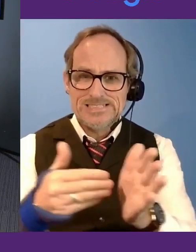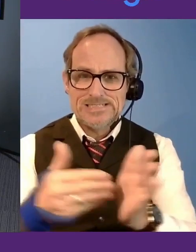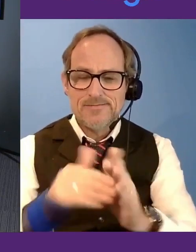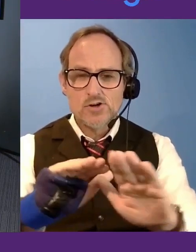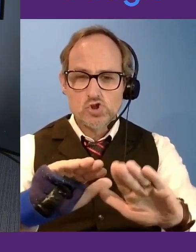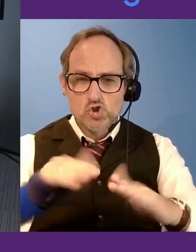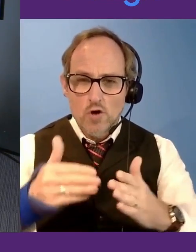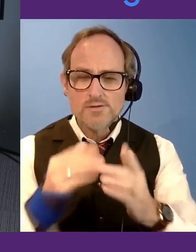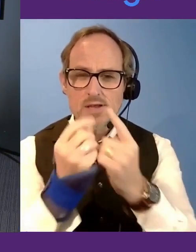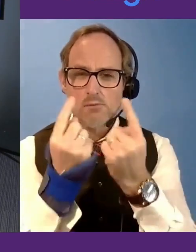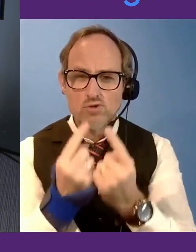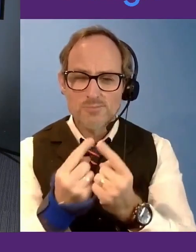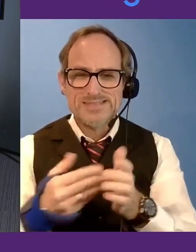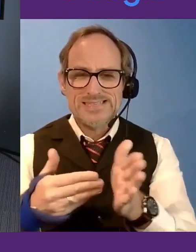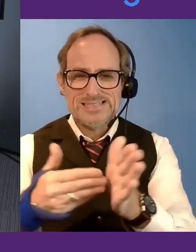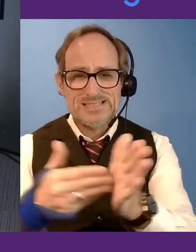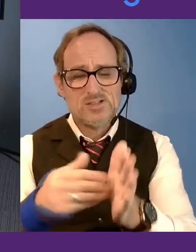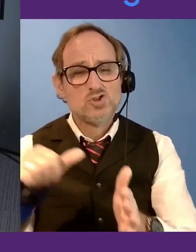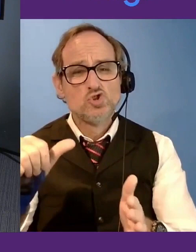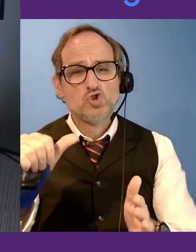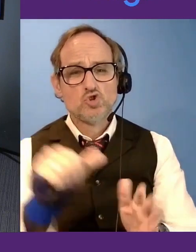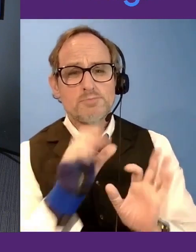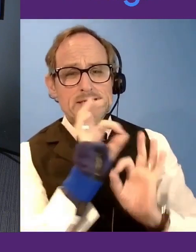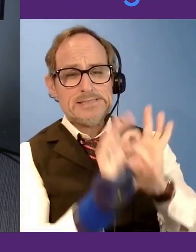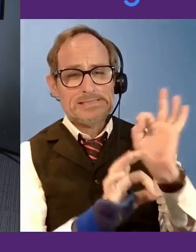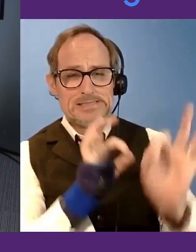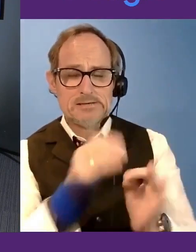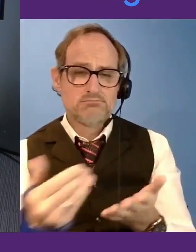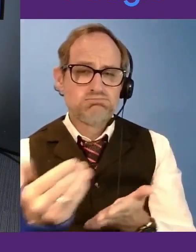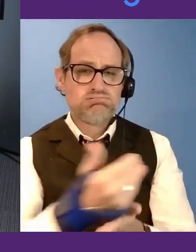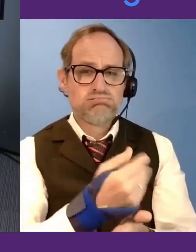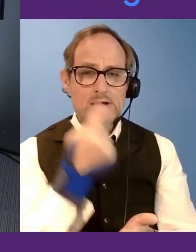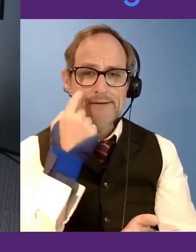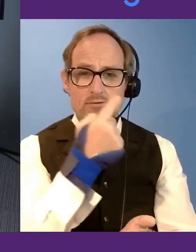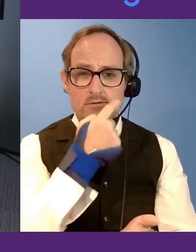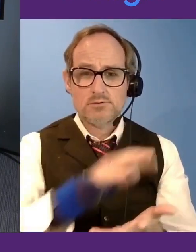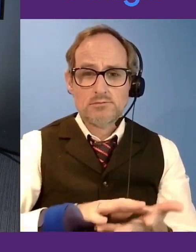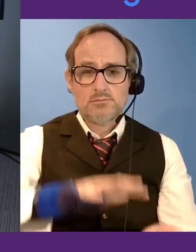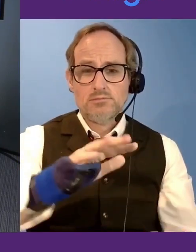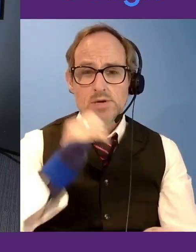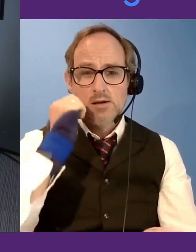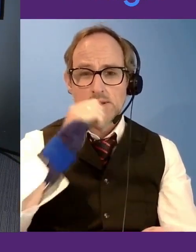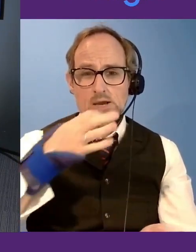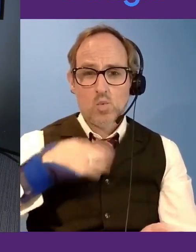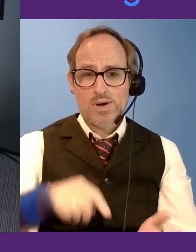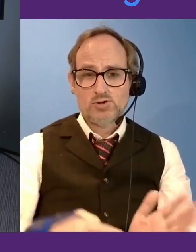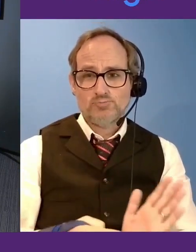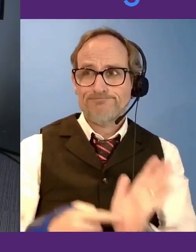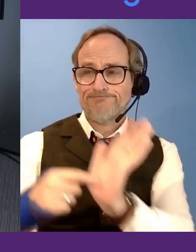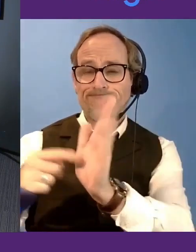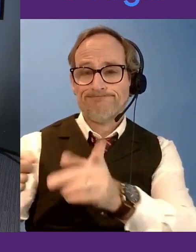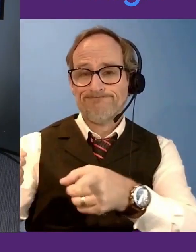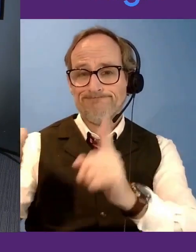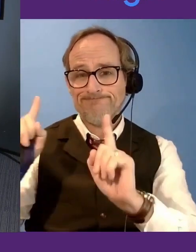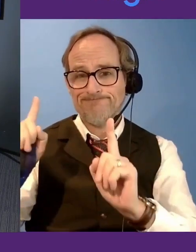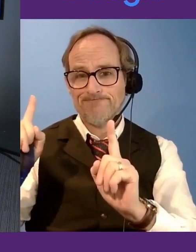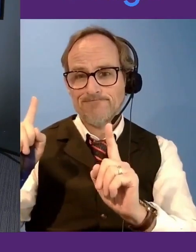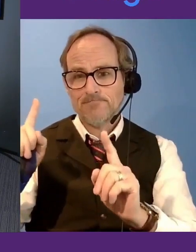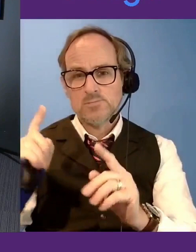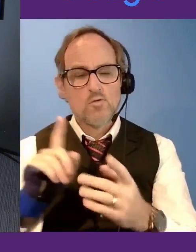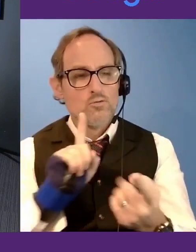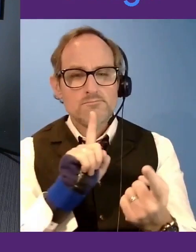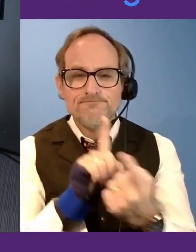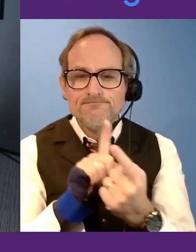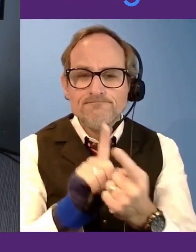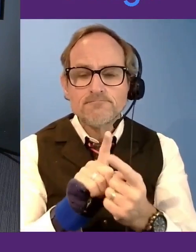it should be quite straightforward to kind of find, you know, kind of through user research, through engaging with your customer support team, through, I